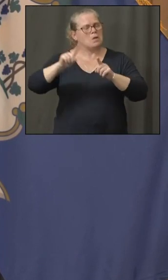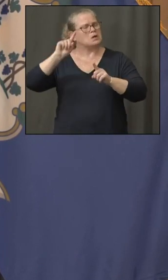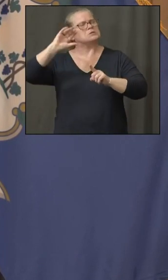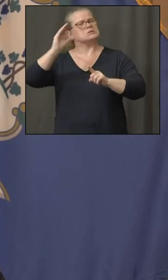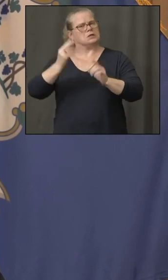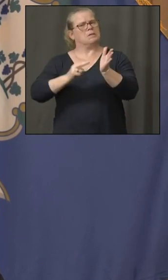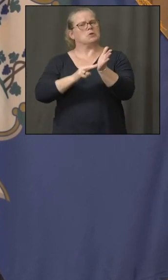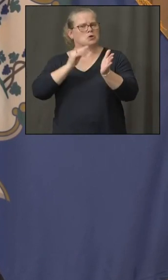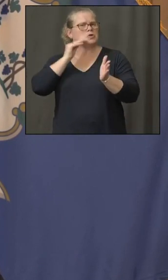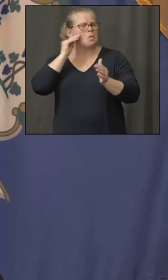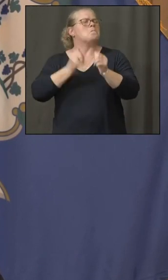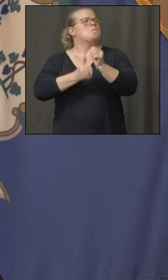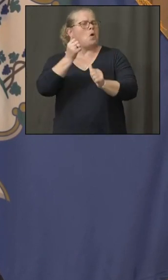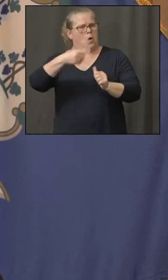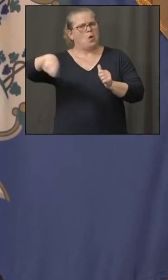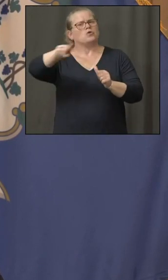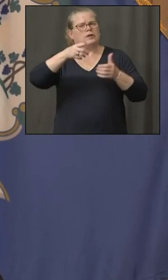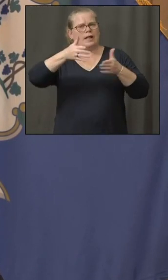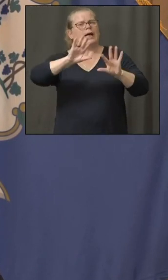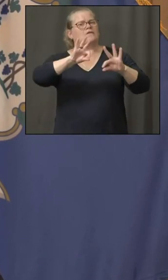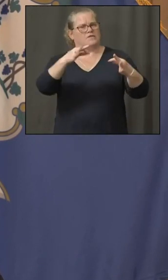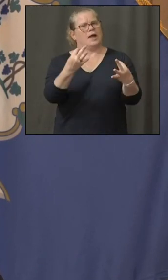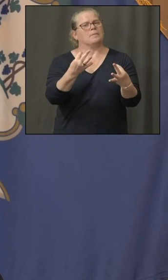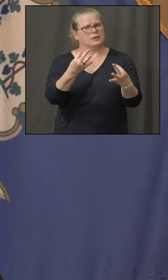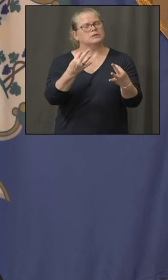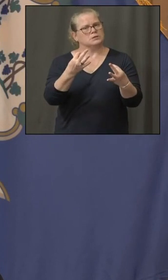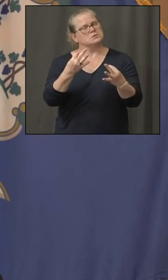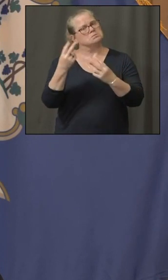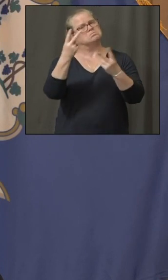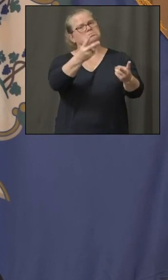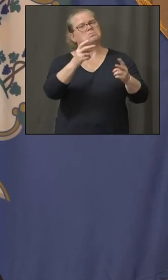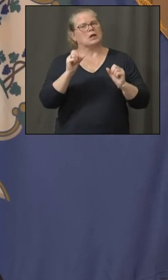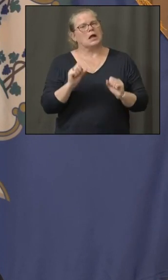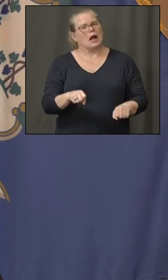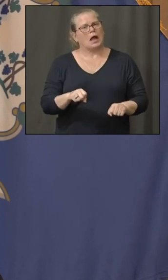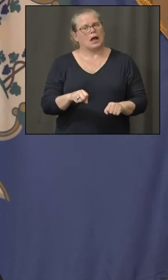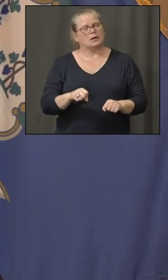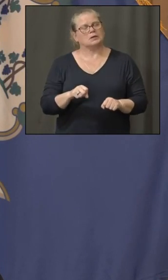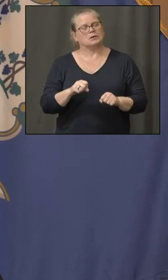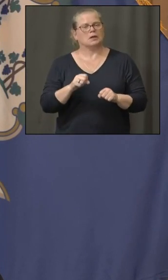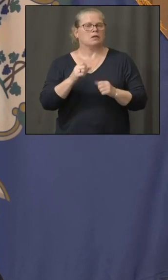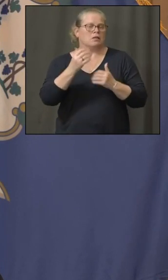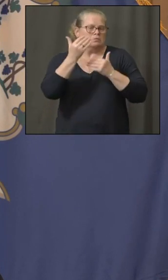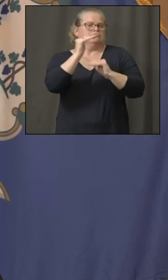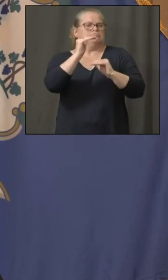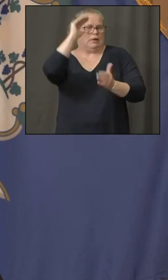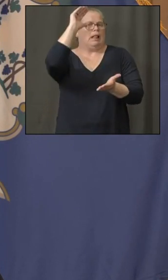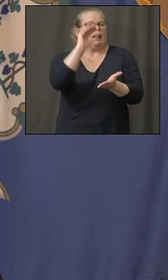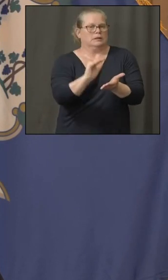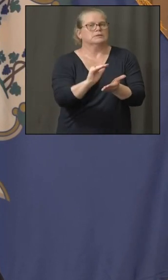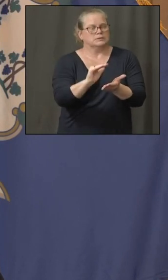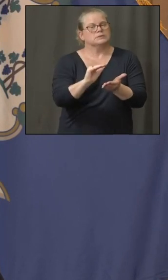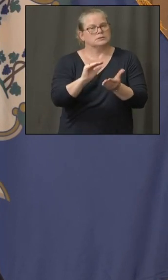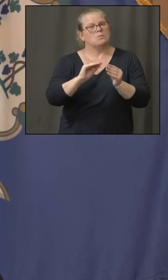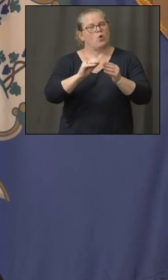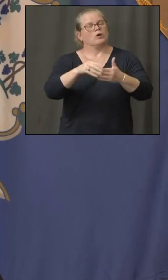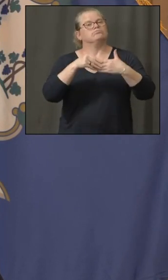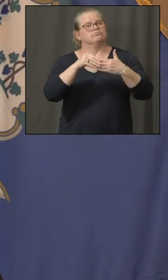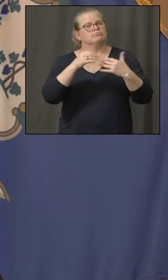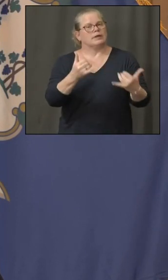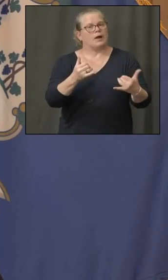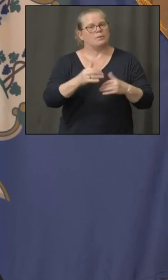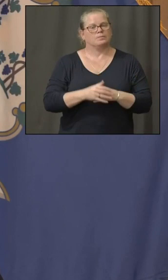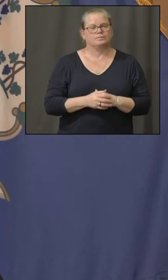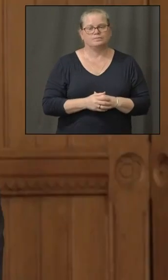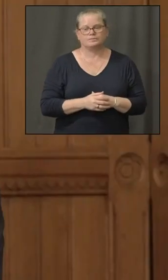basis. But what about the group homes for the developmentally disabled? I guess it's in the masking bill. Yeah, I know